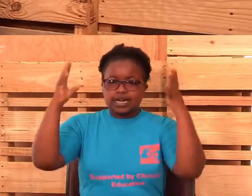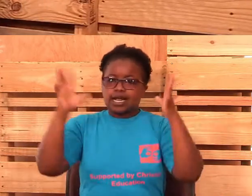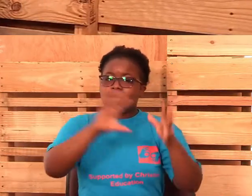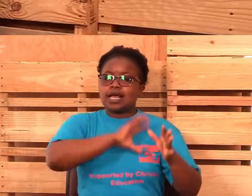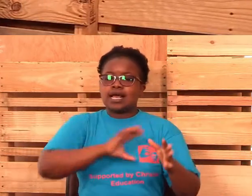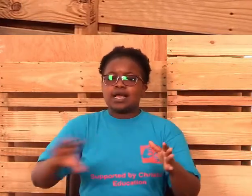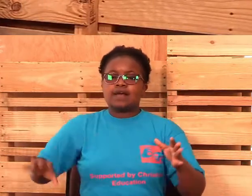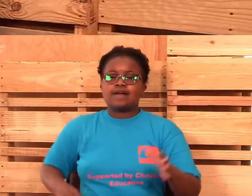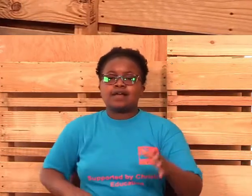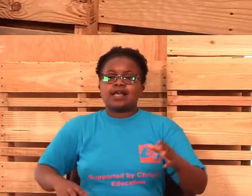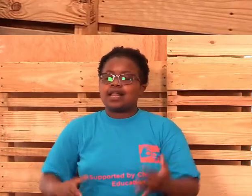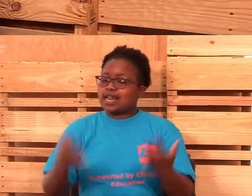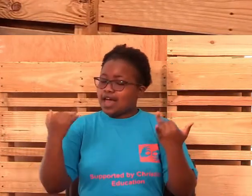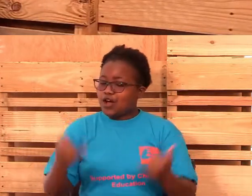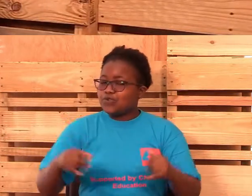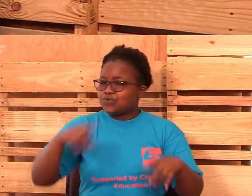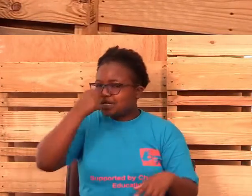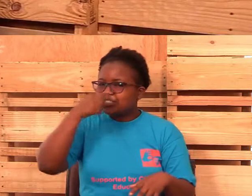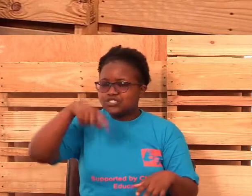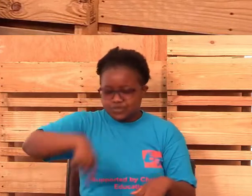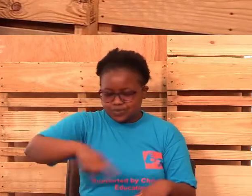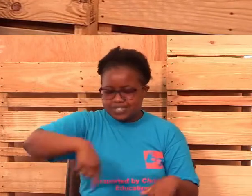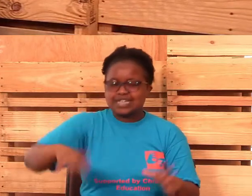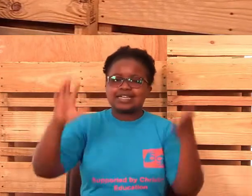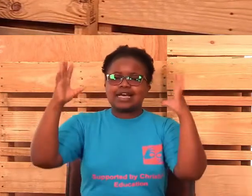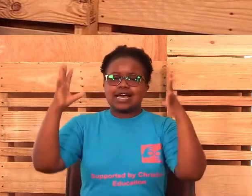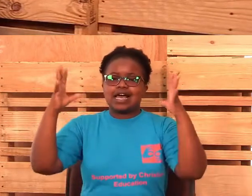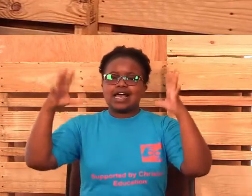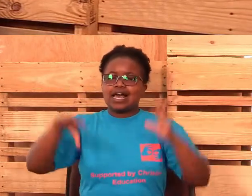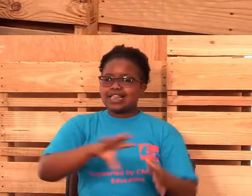Feliz Navidad. Prospero año